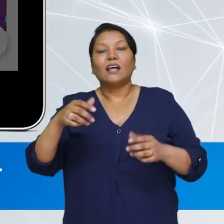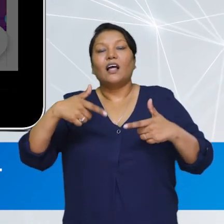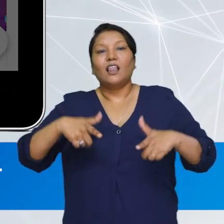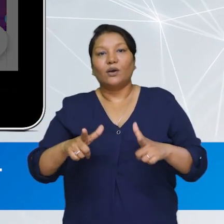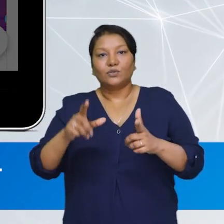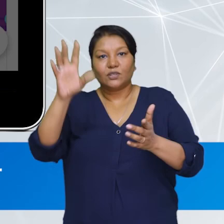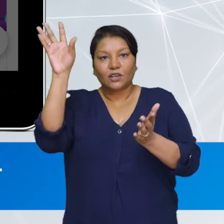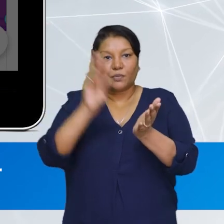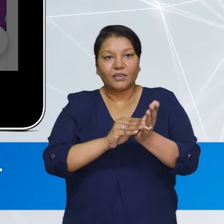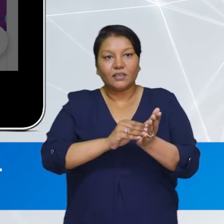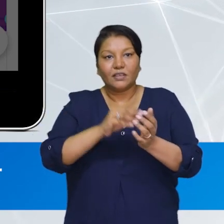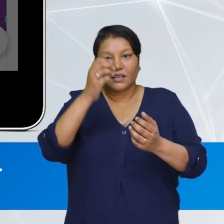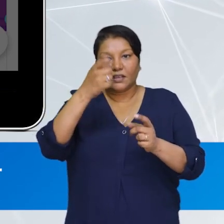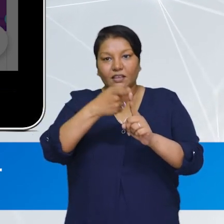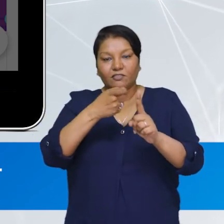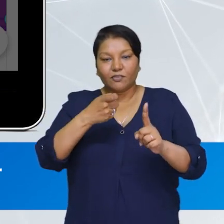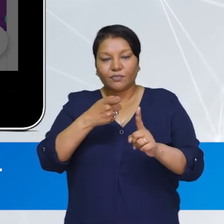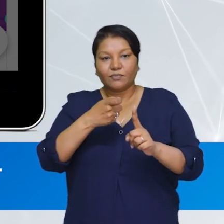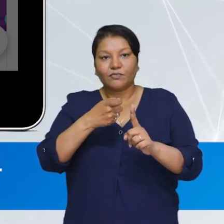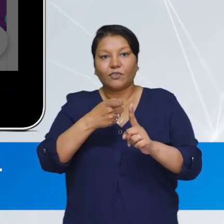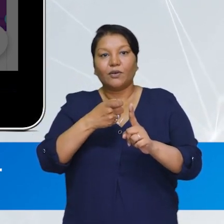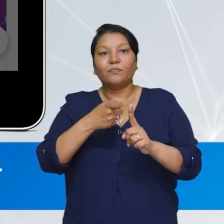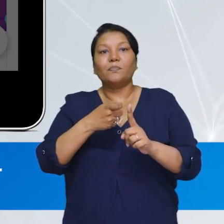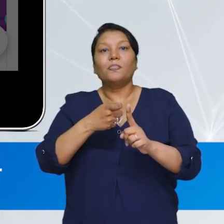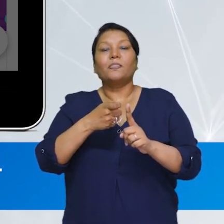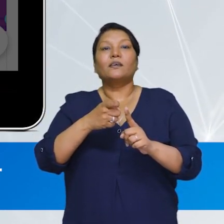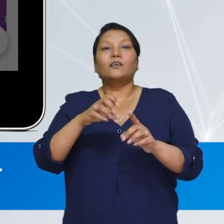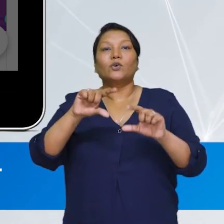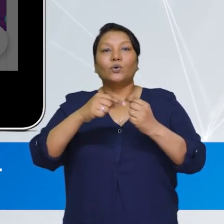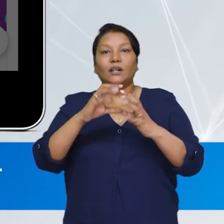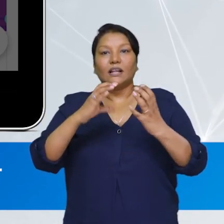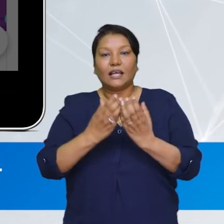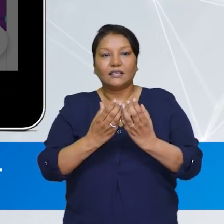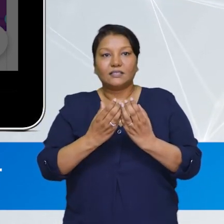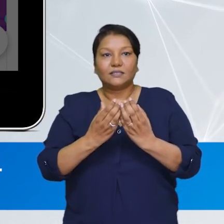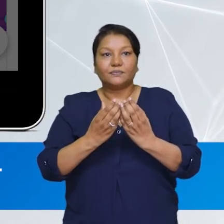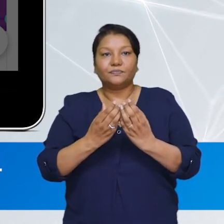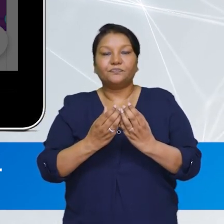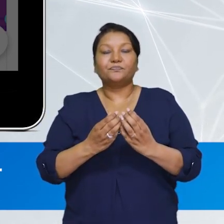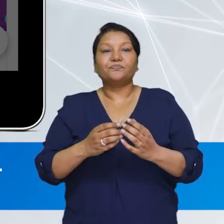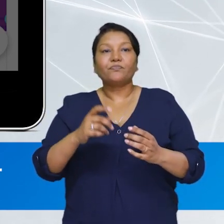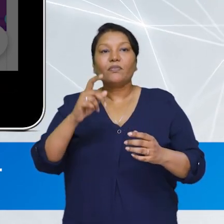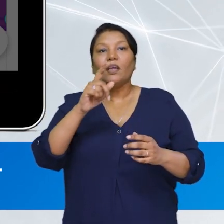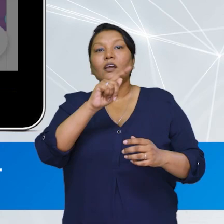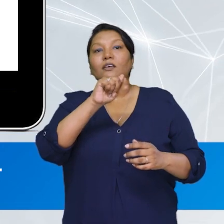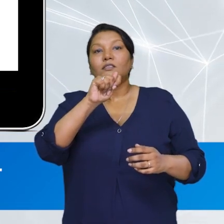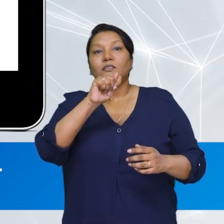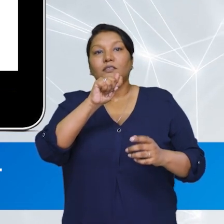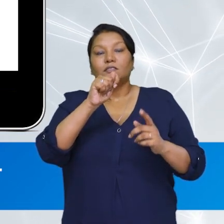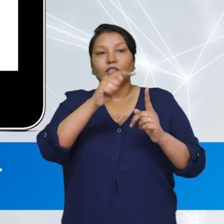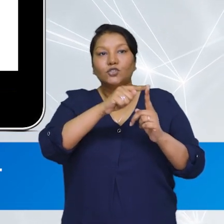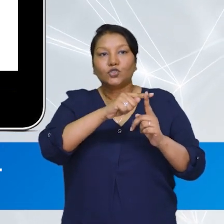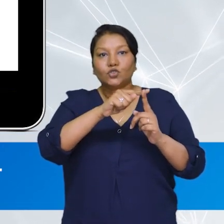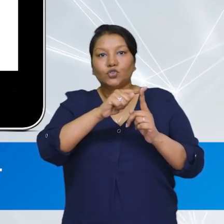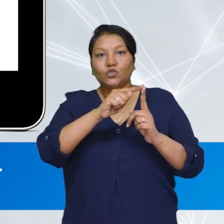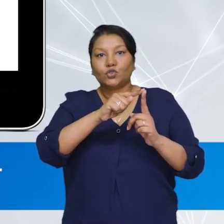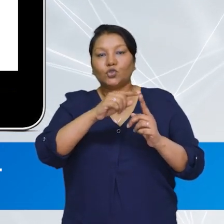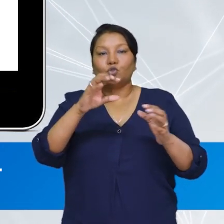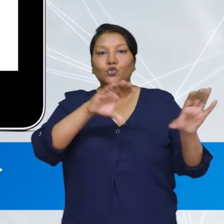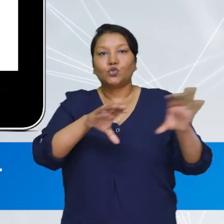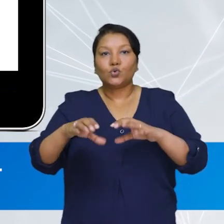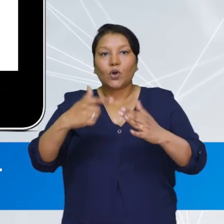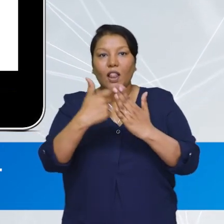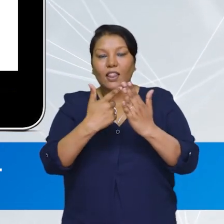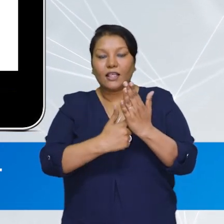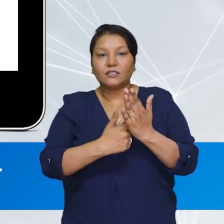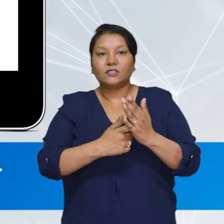The to-do list shows anything that you have upcoming in any of your classes. This includes all your